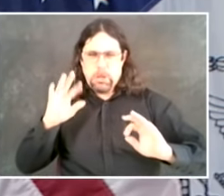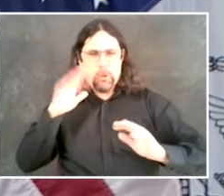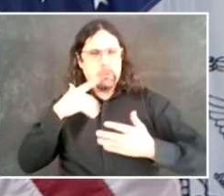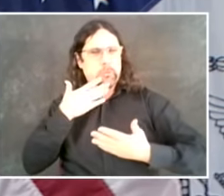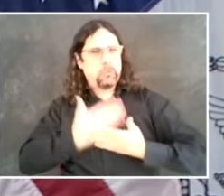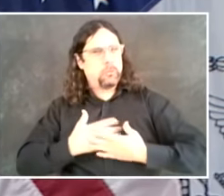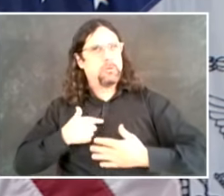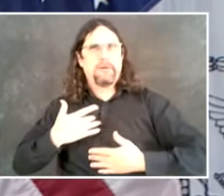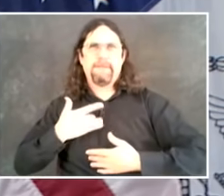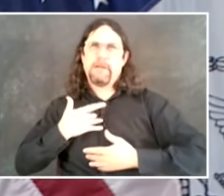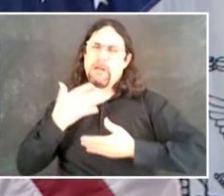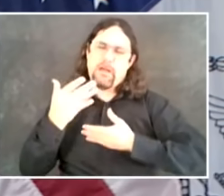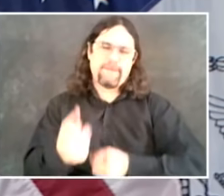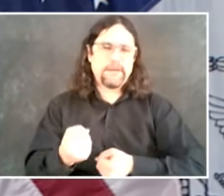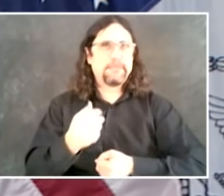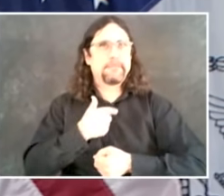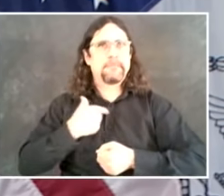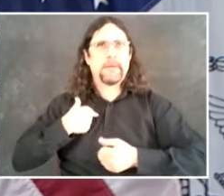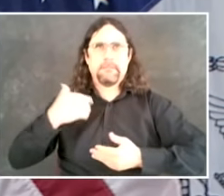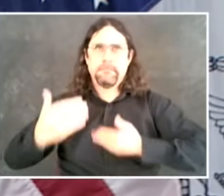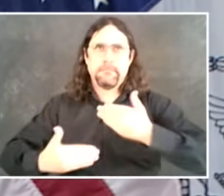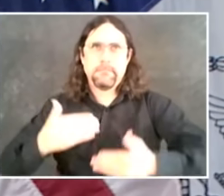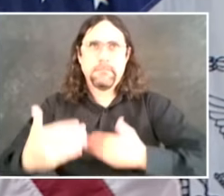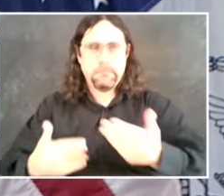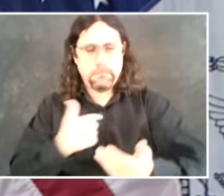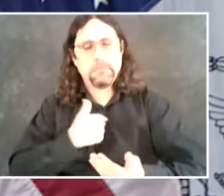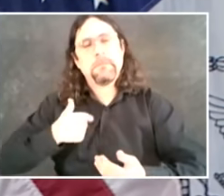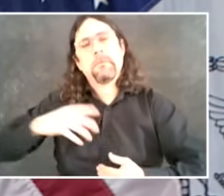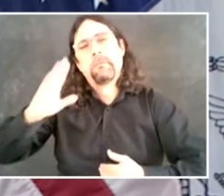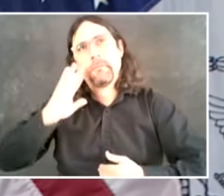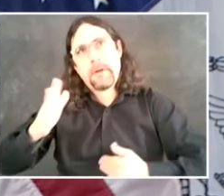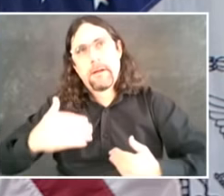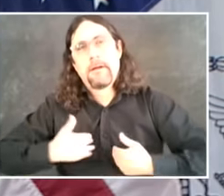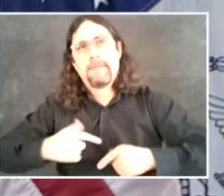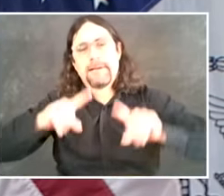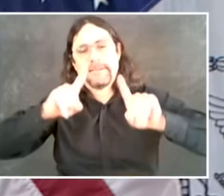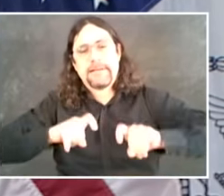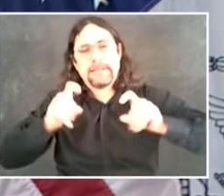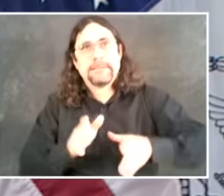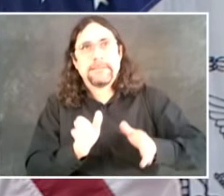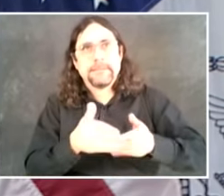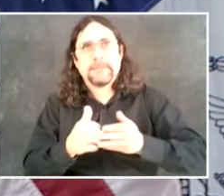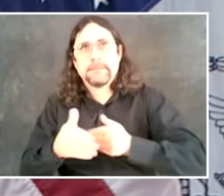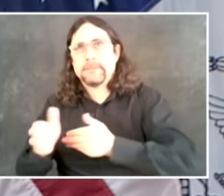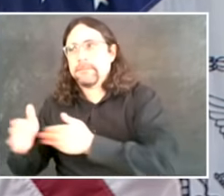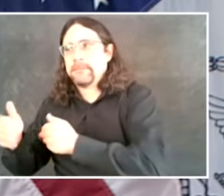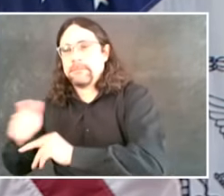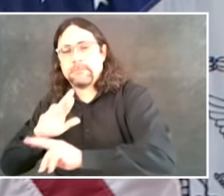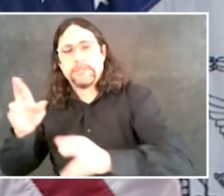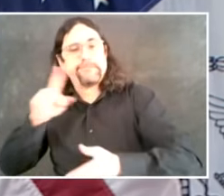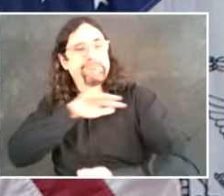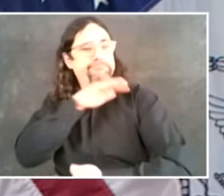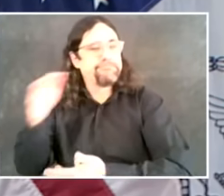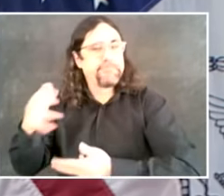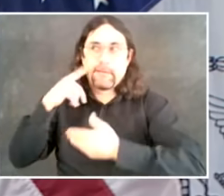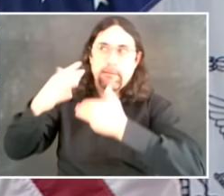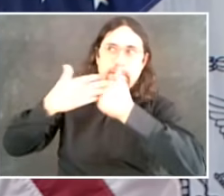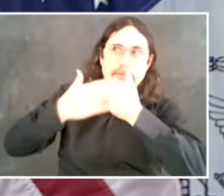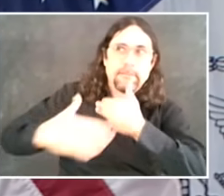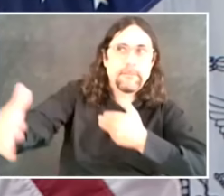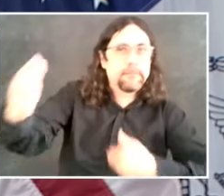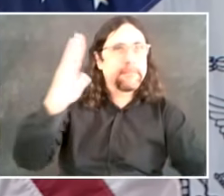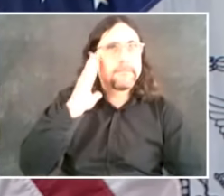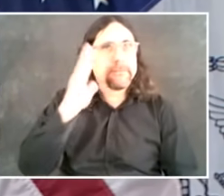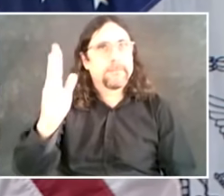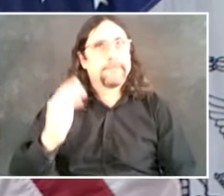production in this city that's going to be a key part of what we do going forward. Now, at one point, I talked